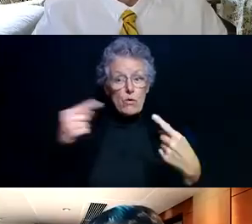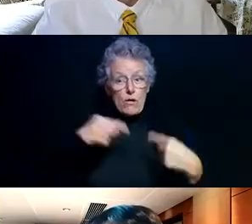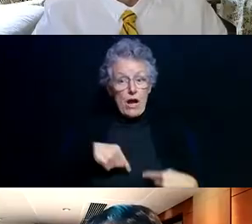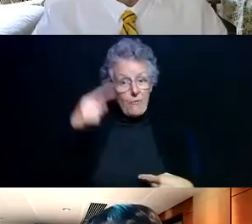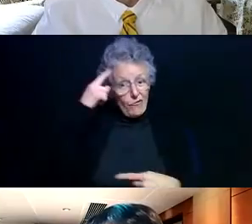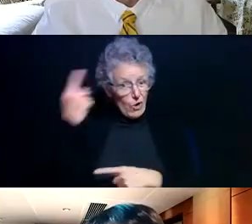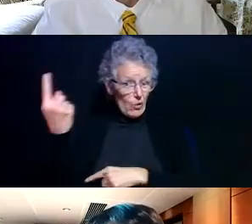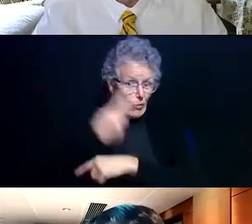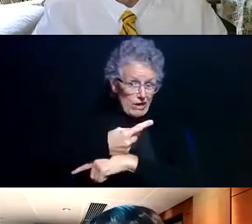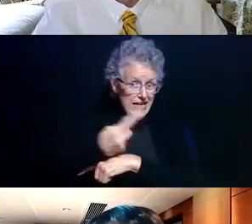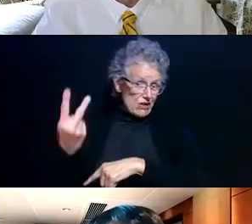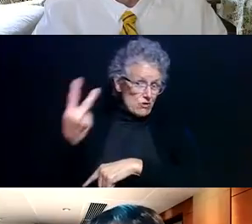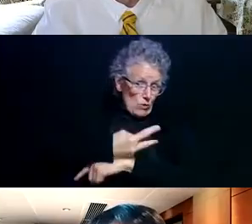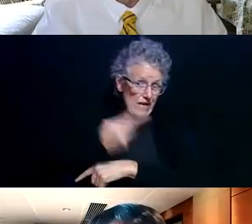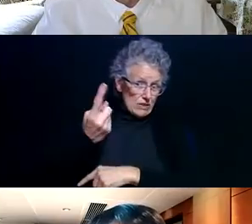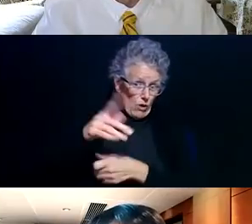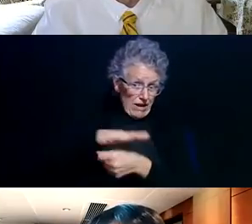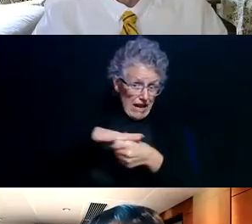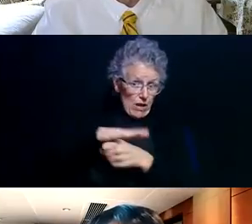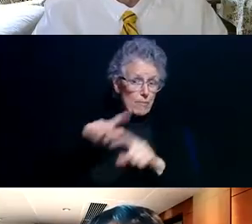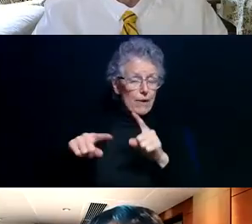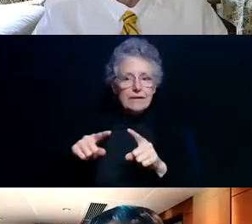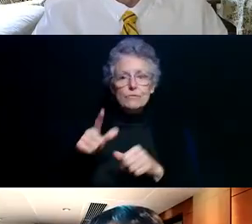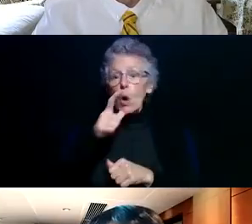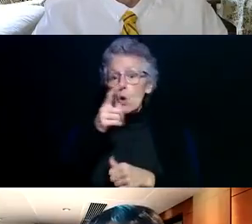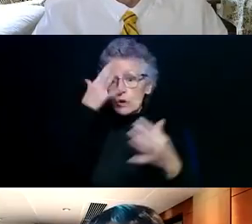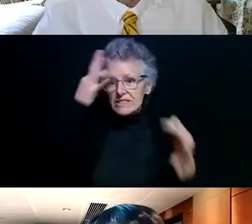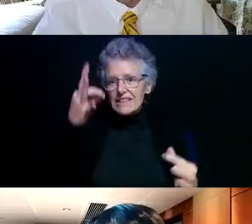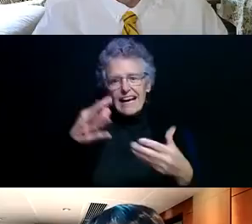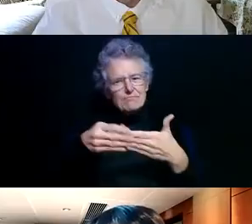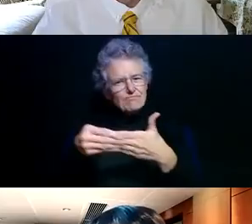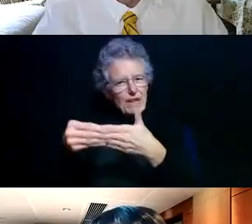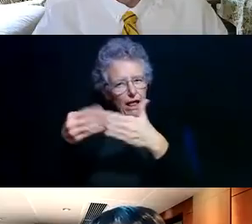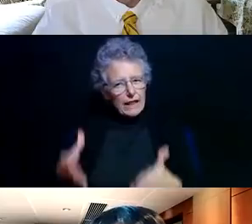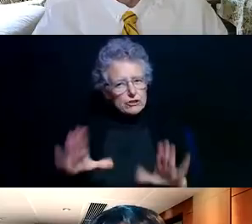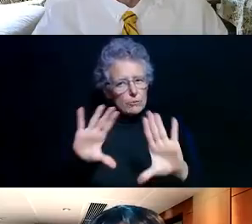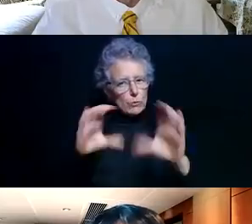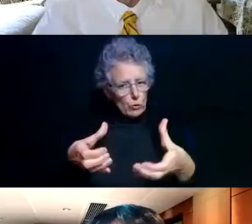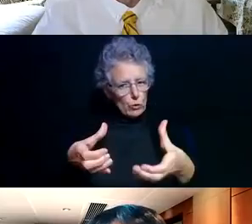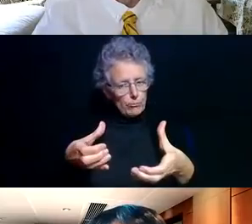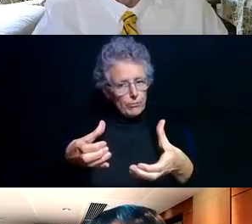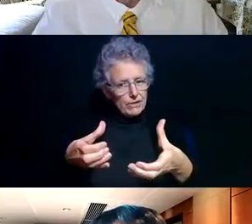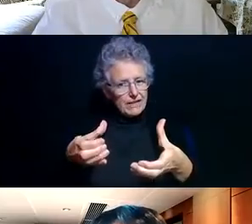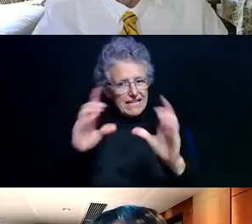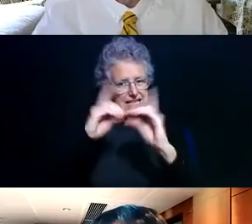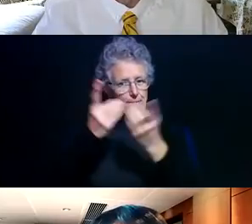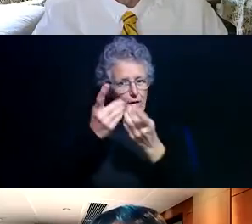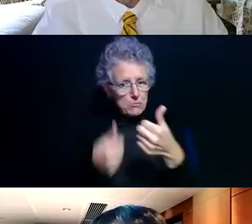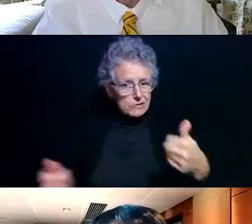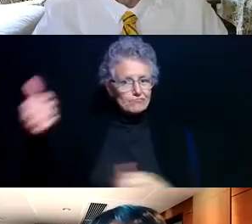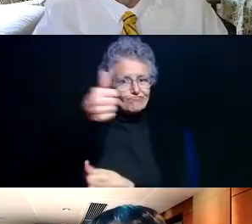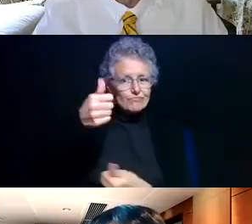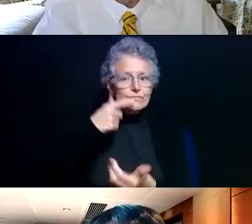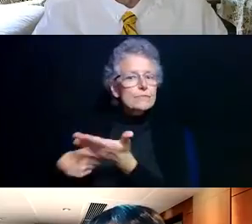day or 2 days, but I would have to leave that up to the leadership and the department heads to talk about